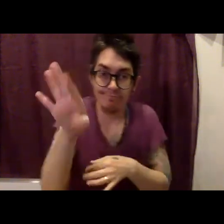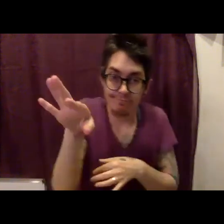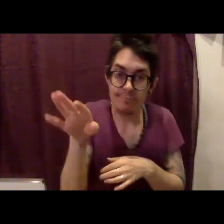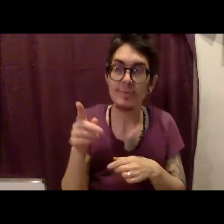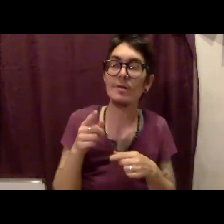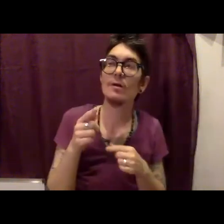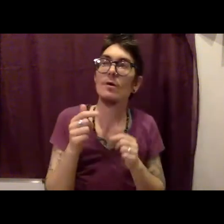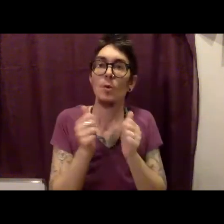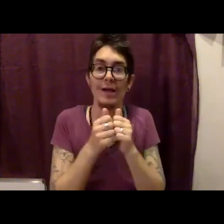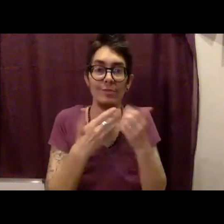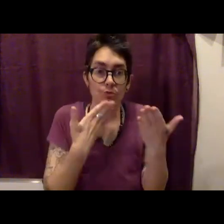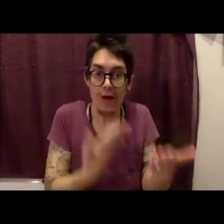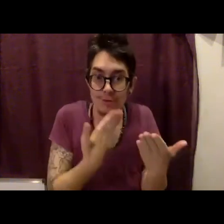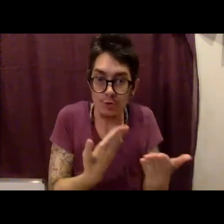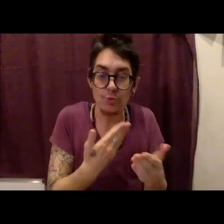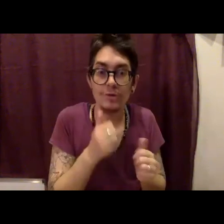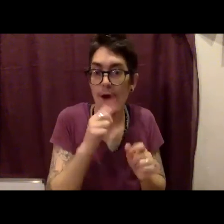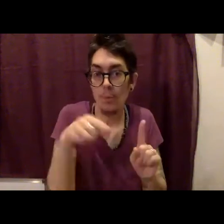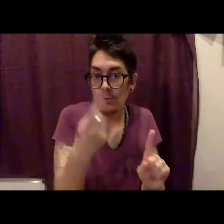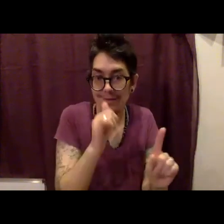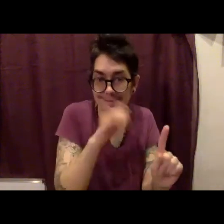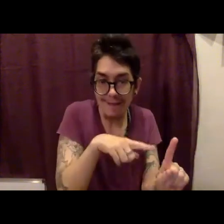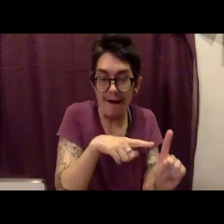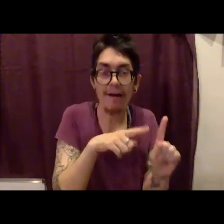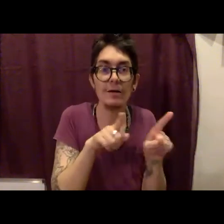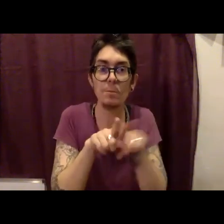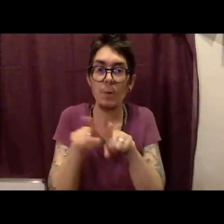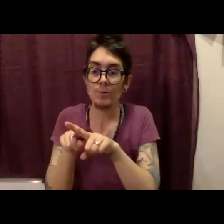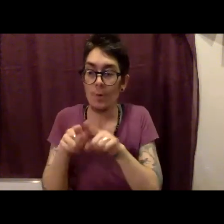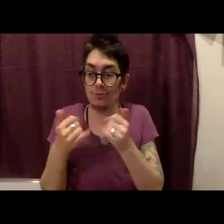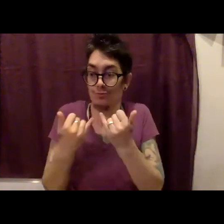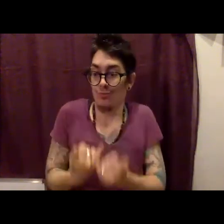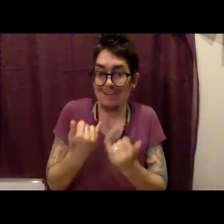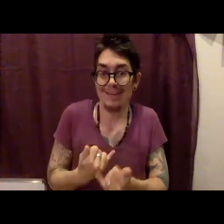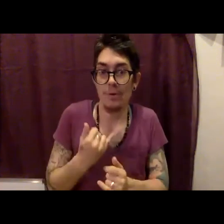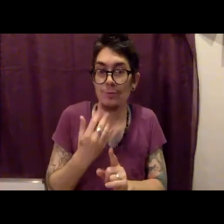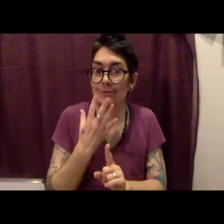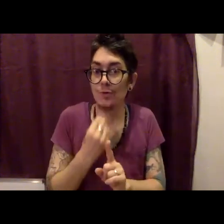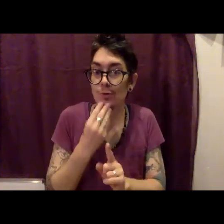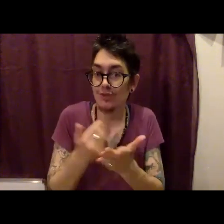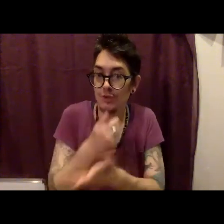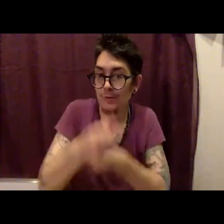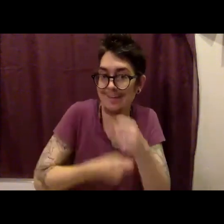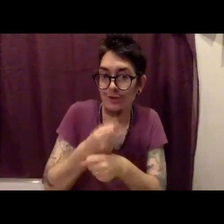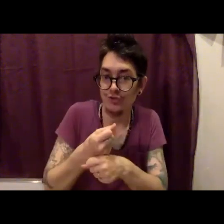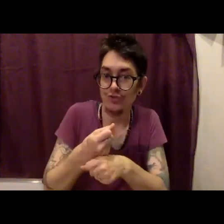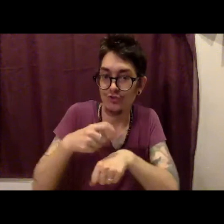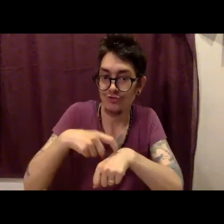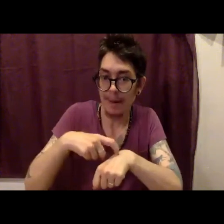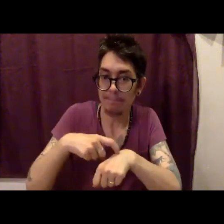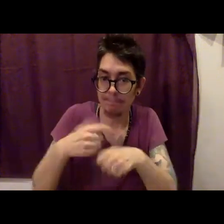so also I wanted to put out there with gratitude. And so there's gratitude, and